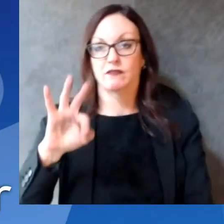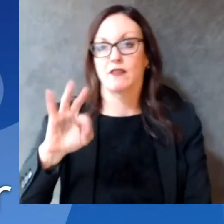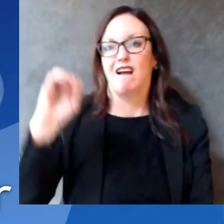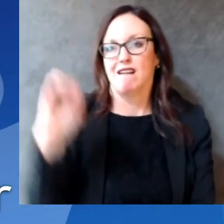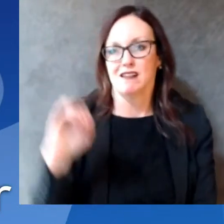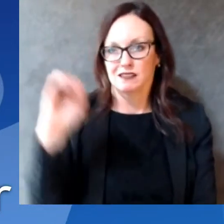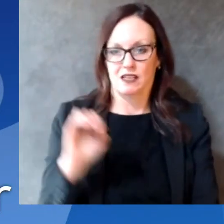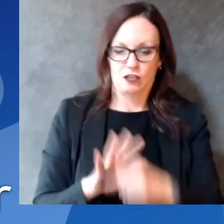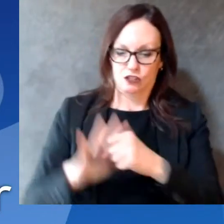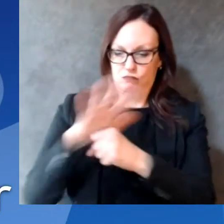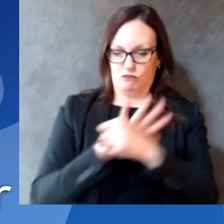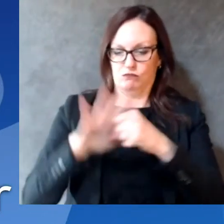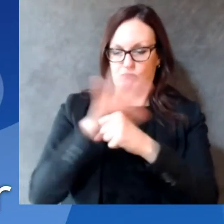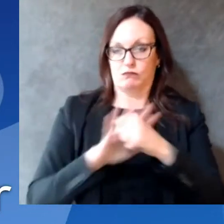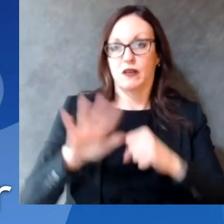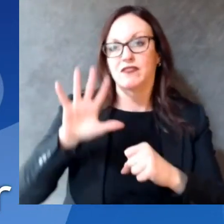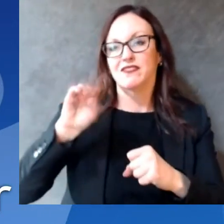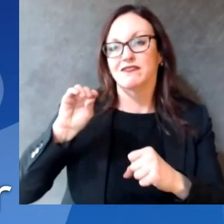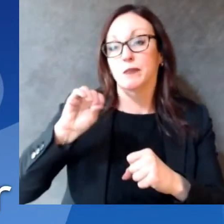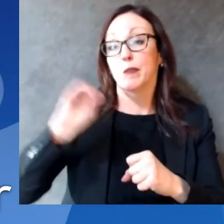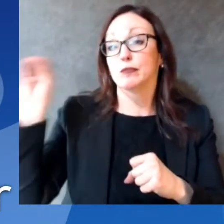when they are fully vaccinated.